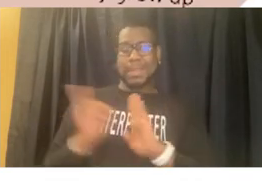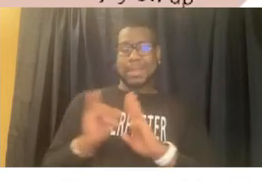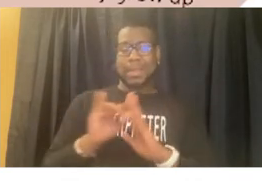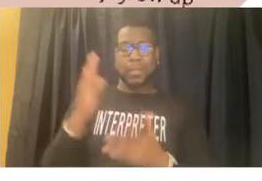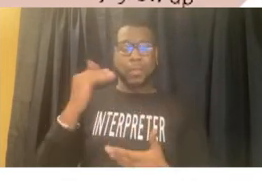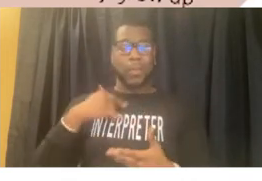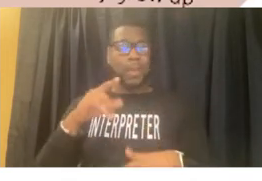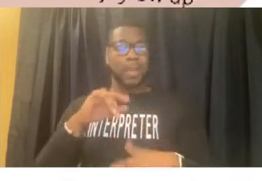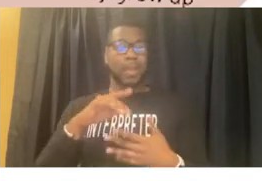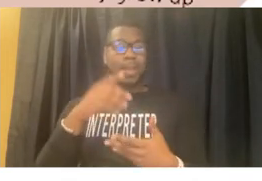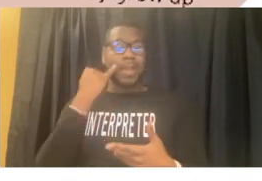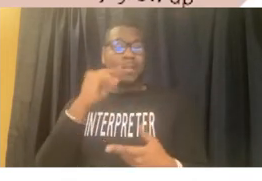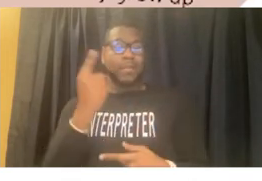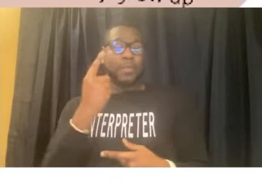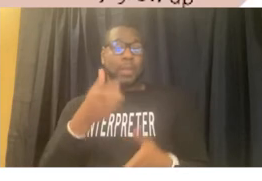and asking for support.